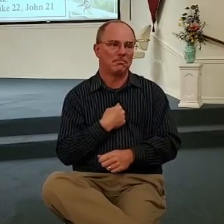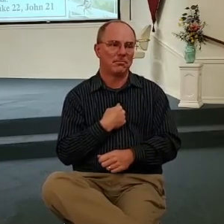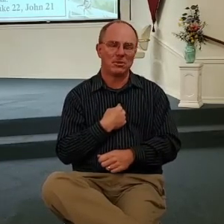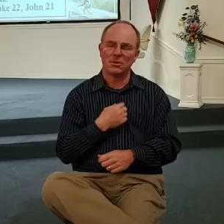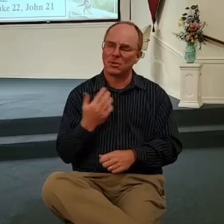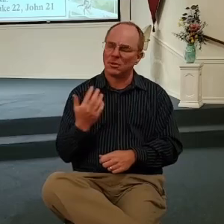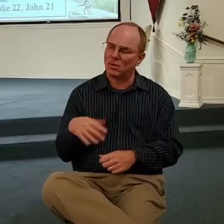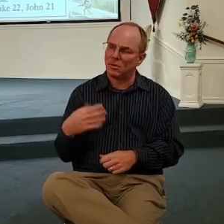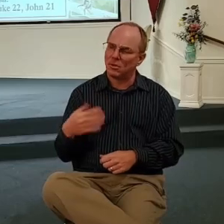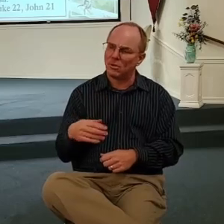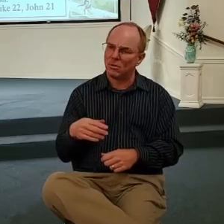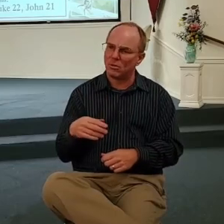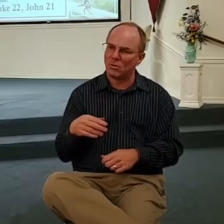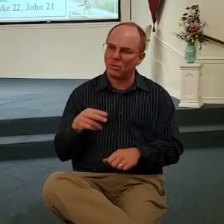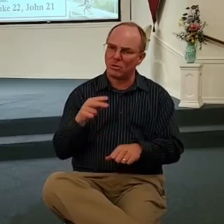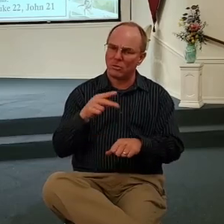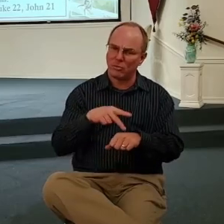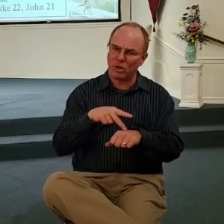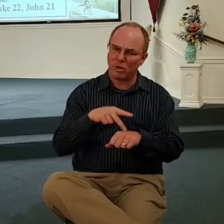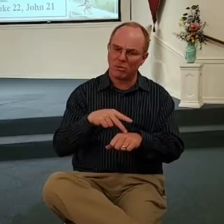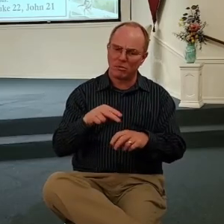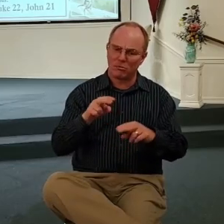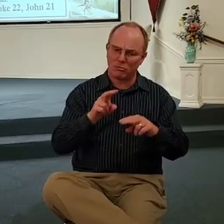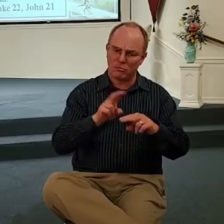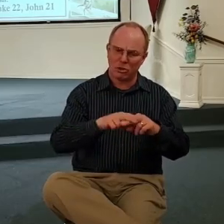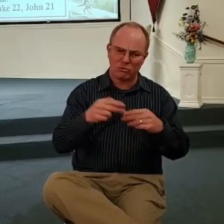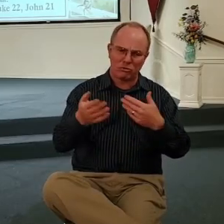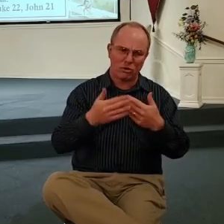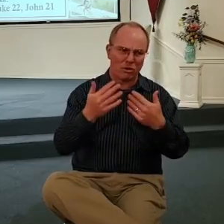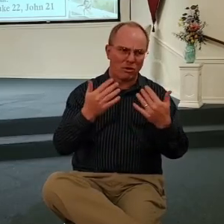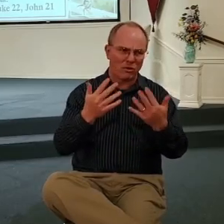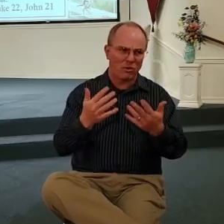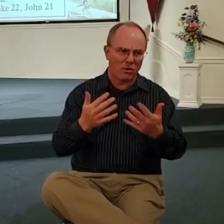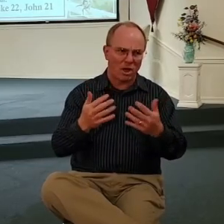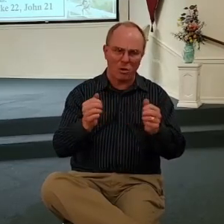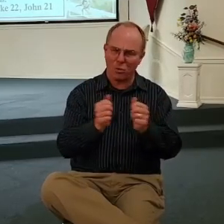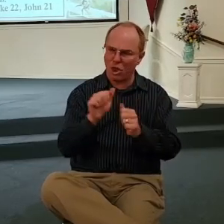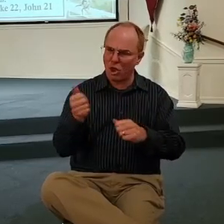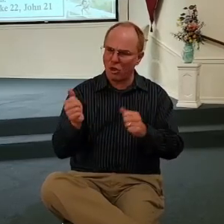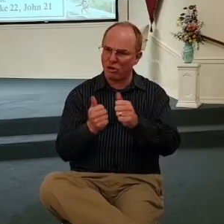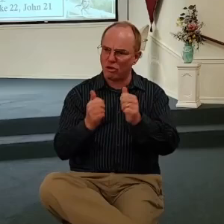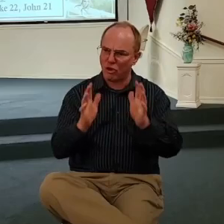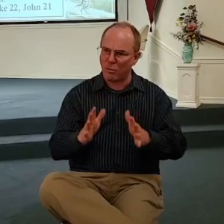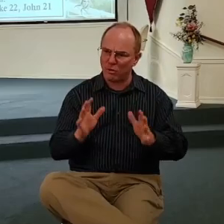Peter's given the opportunity to undo the sin that he did